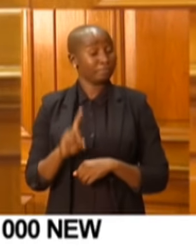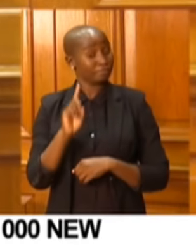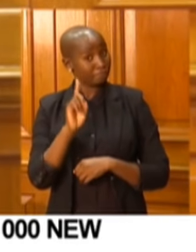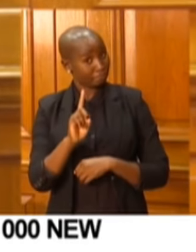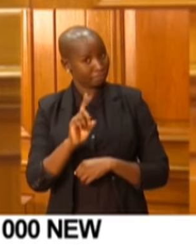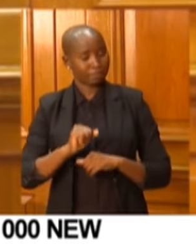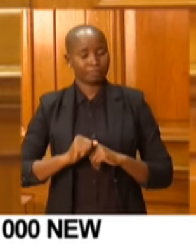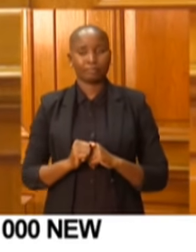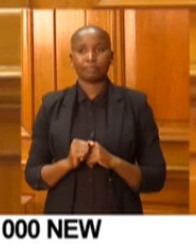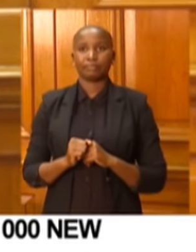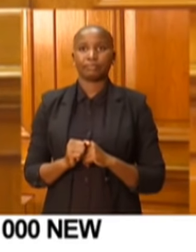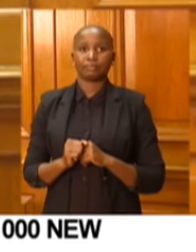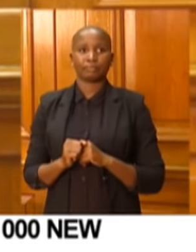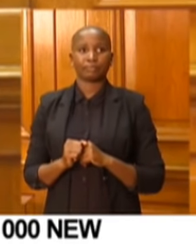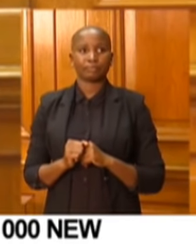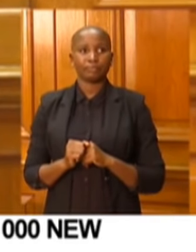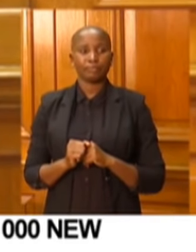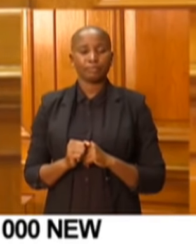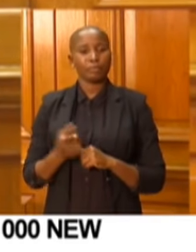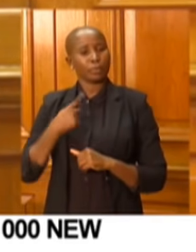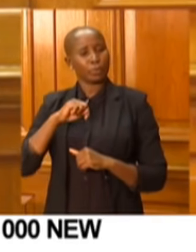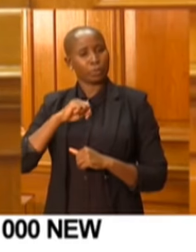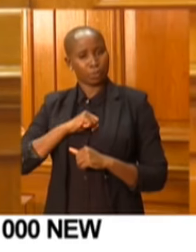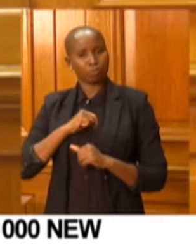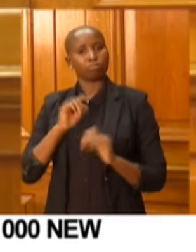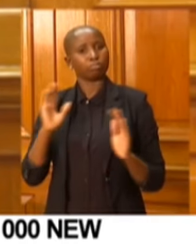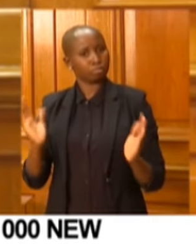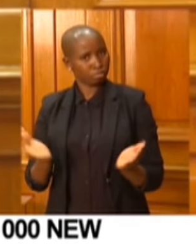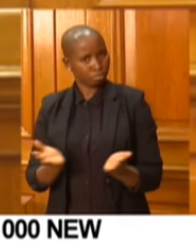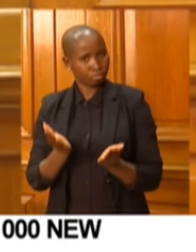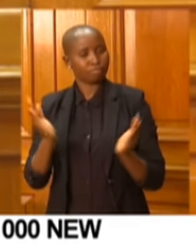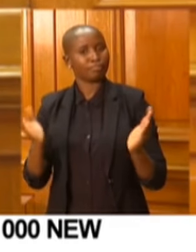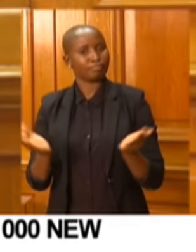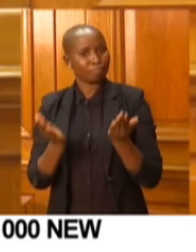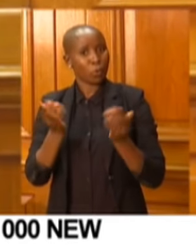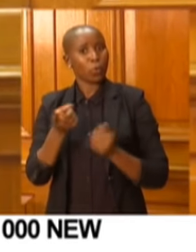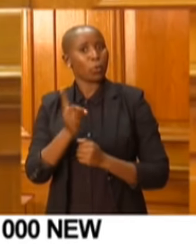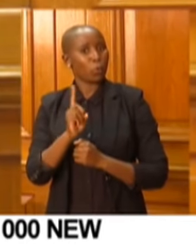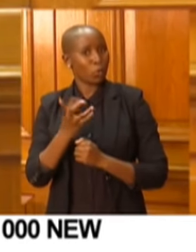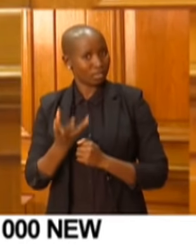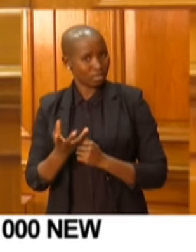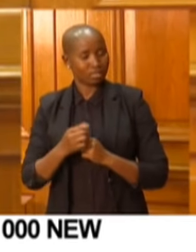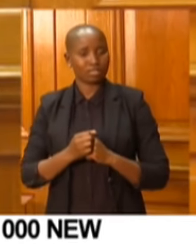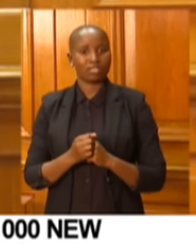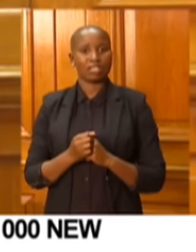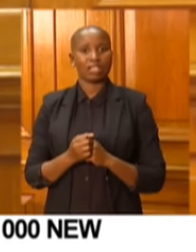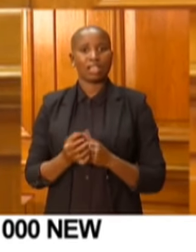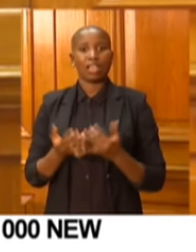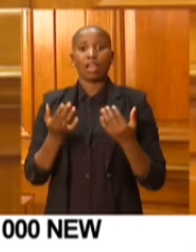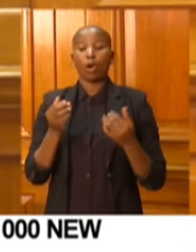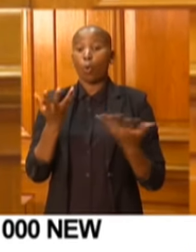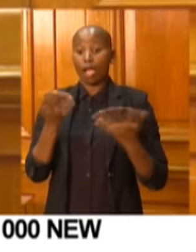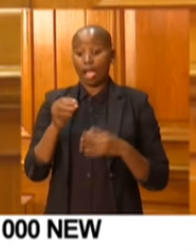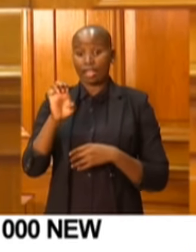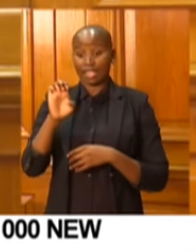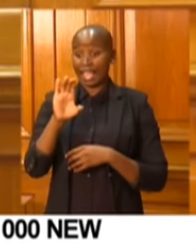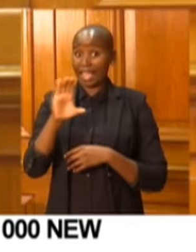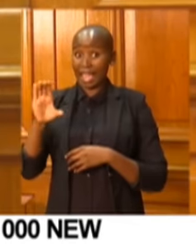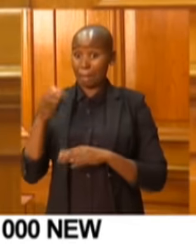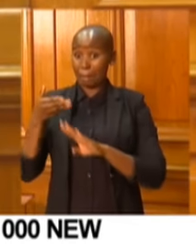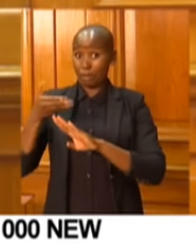However, we are encouraged that the rate of new infections in the Eastern Cape,